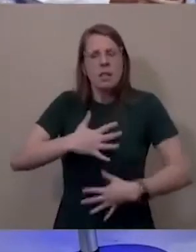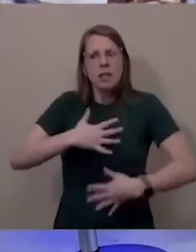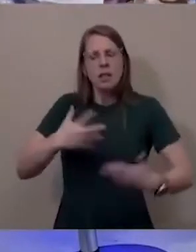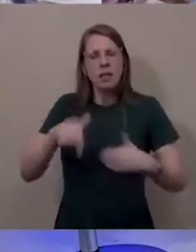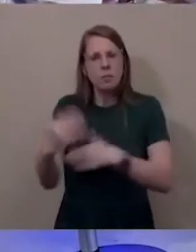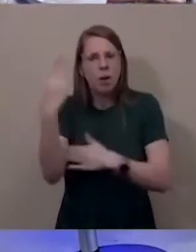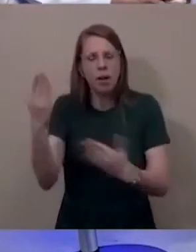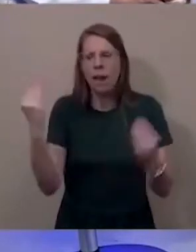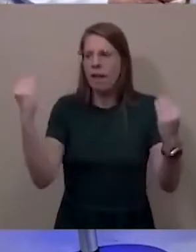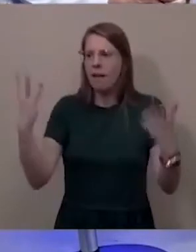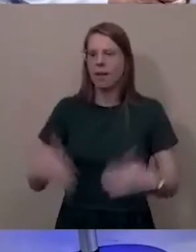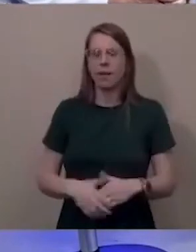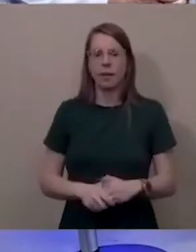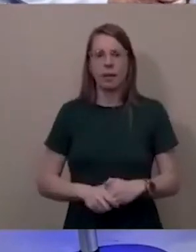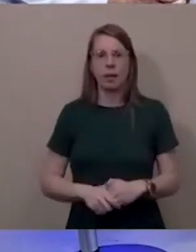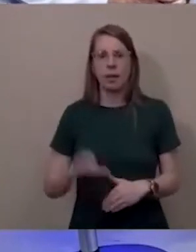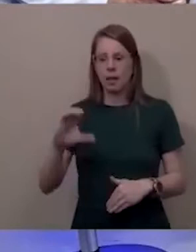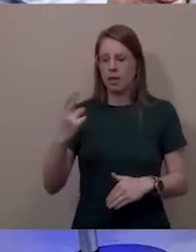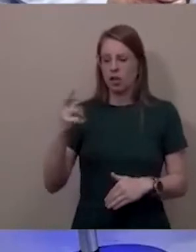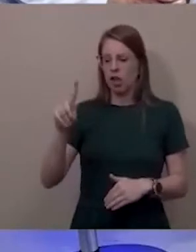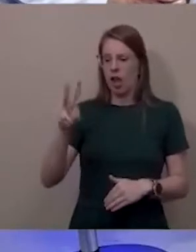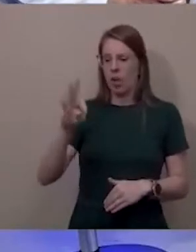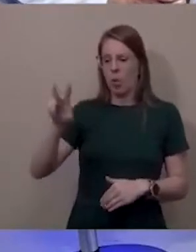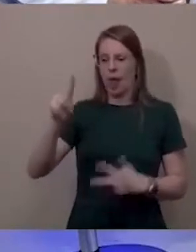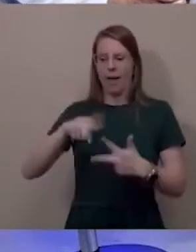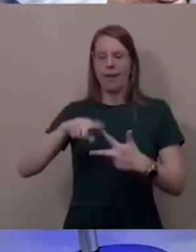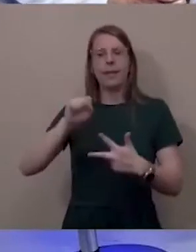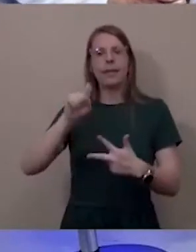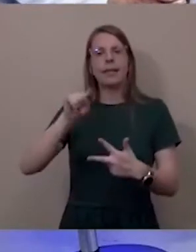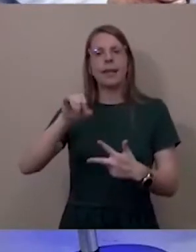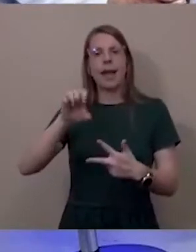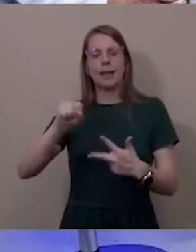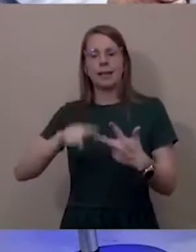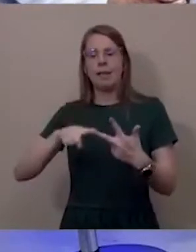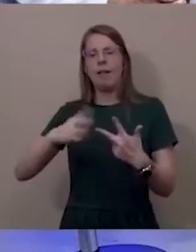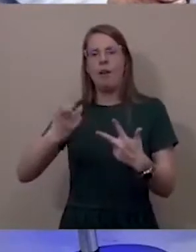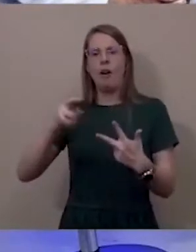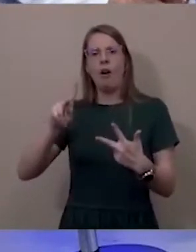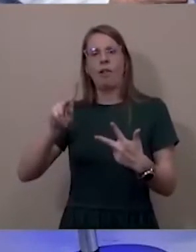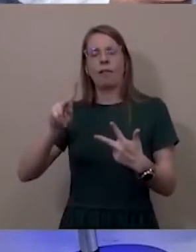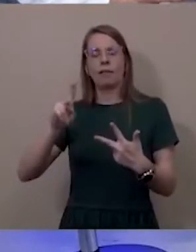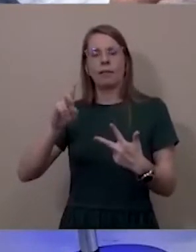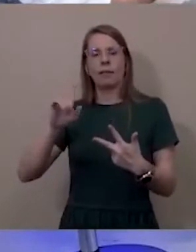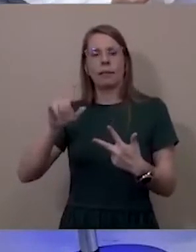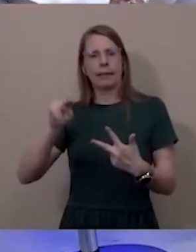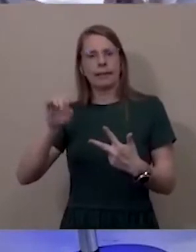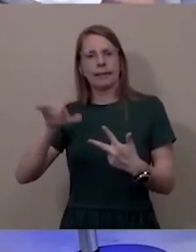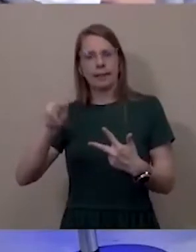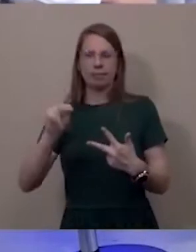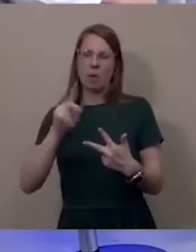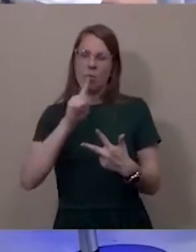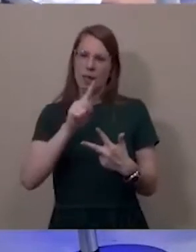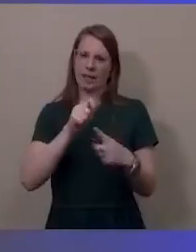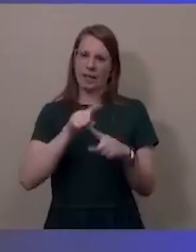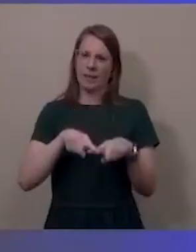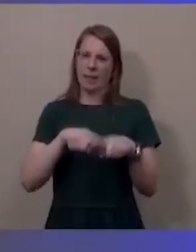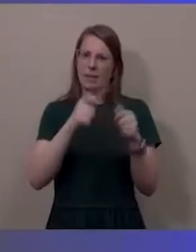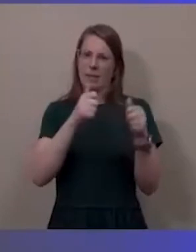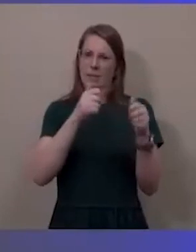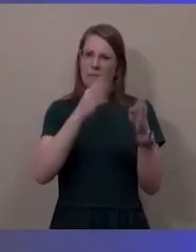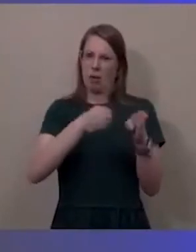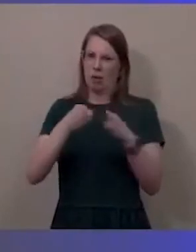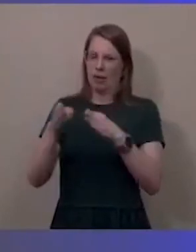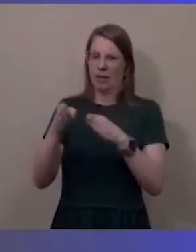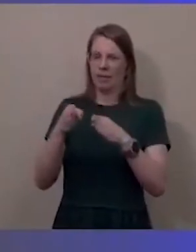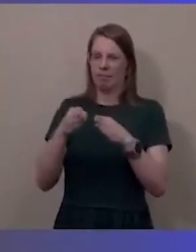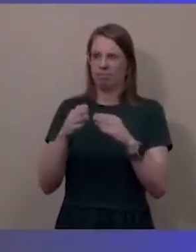it? Morning Is out. it Chadwick, Morning Stites, or Hawkinson? Well, it's individualized, and that's actually something we've studied. It's what's the right